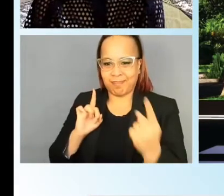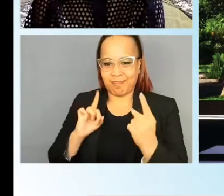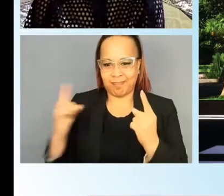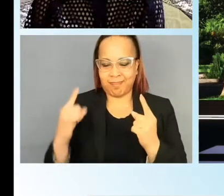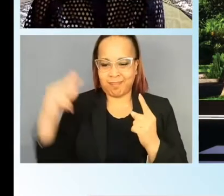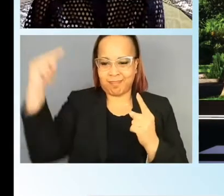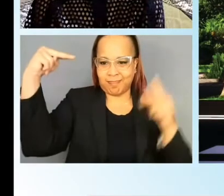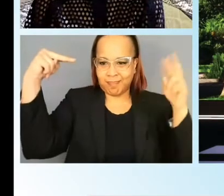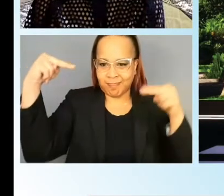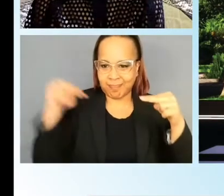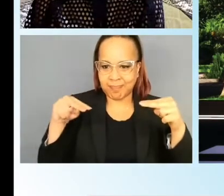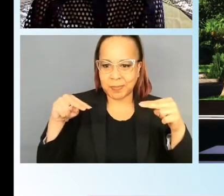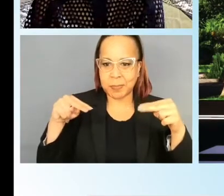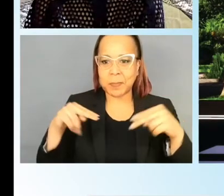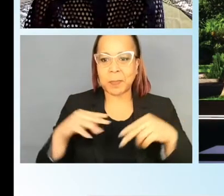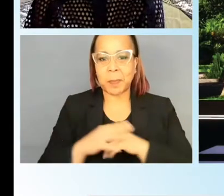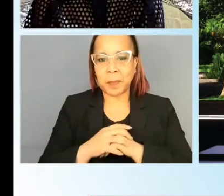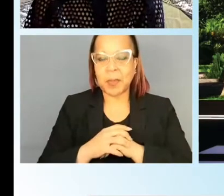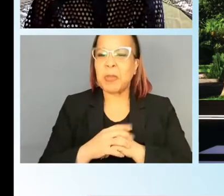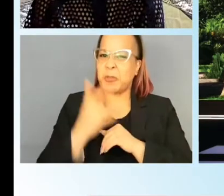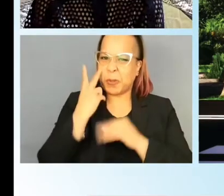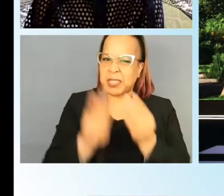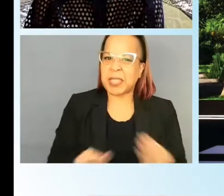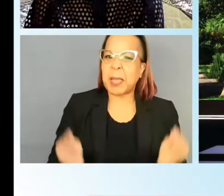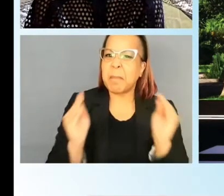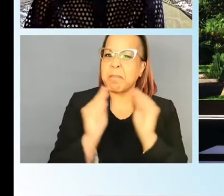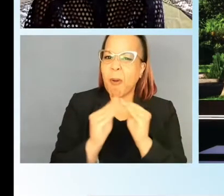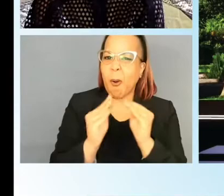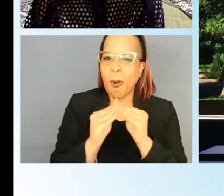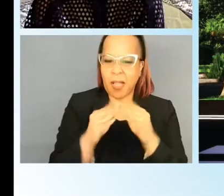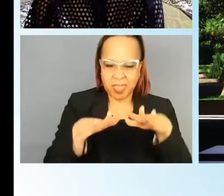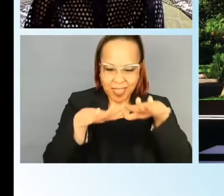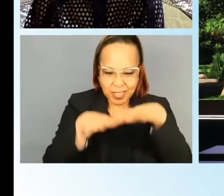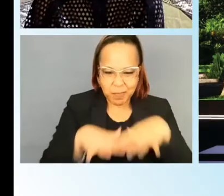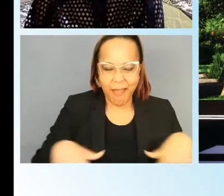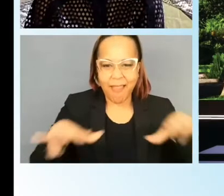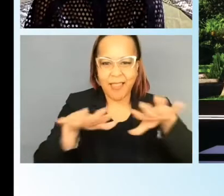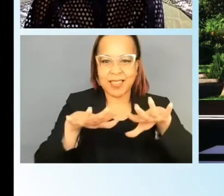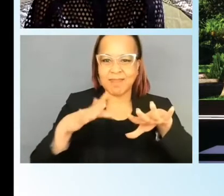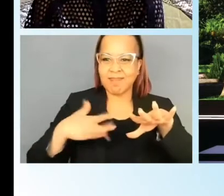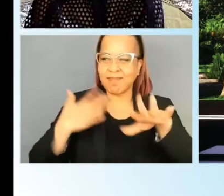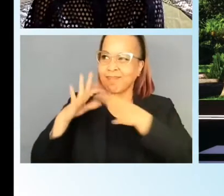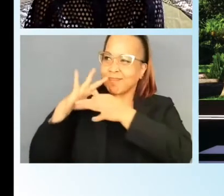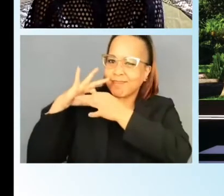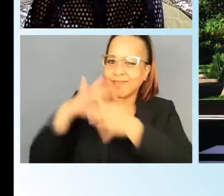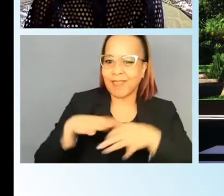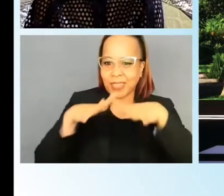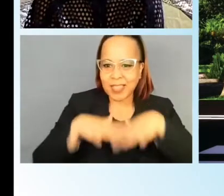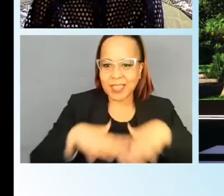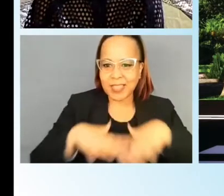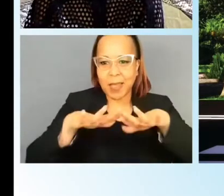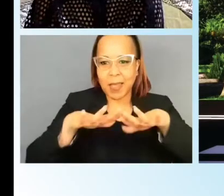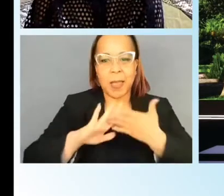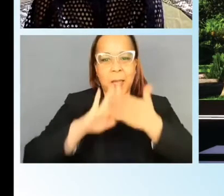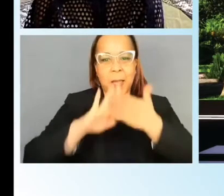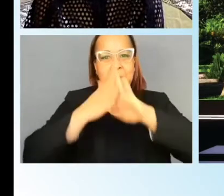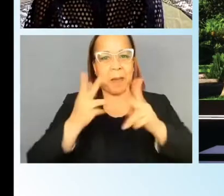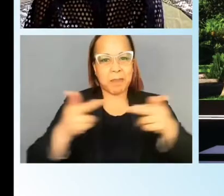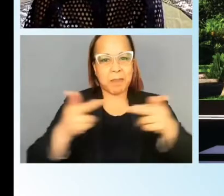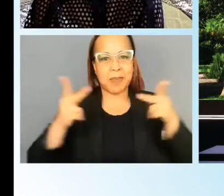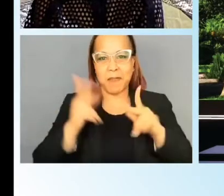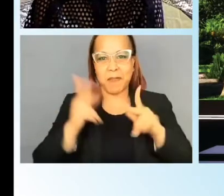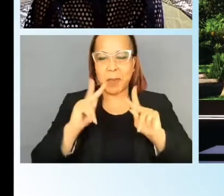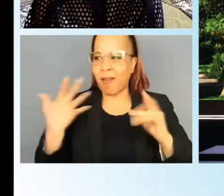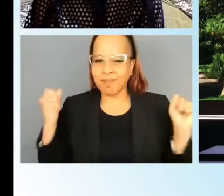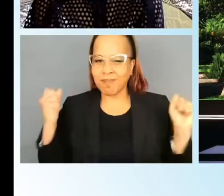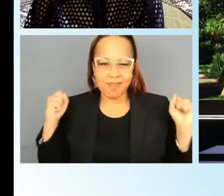see more the space and more your relationship to the space. It becomes a beacon, a place to gather, a place